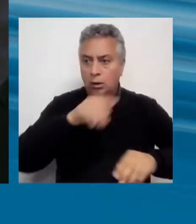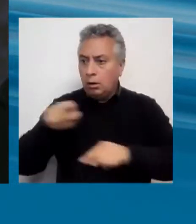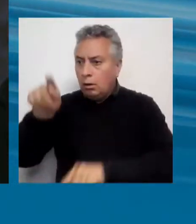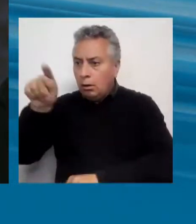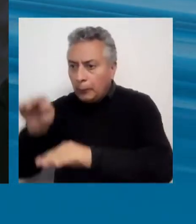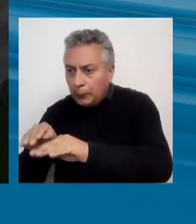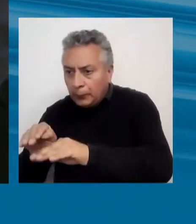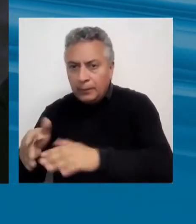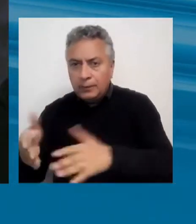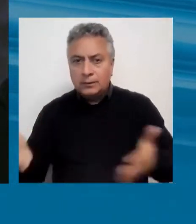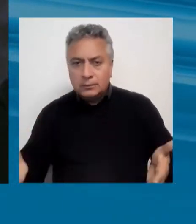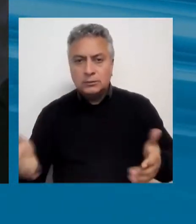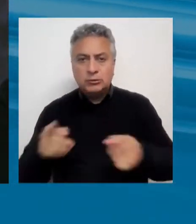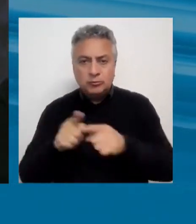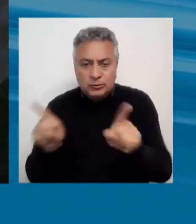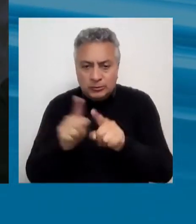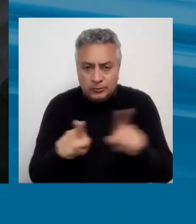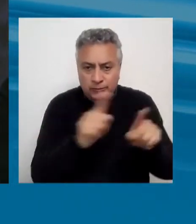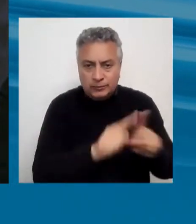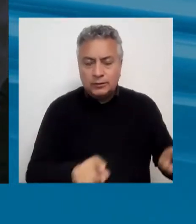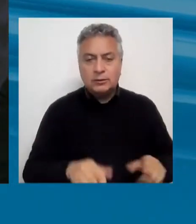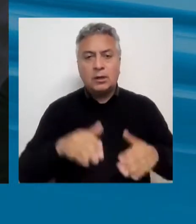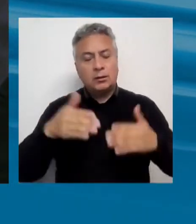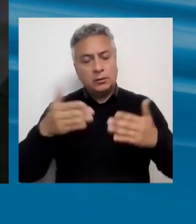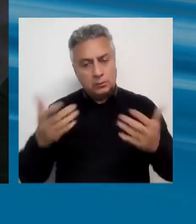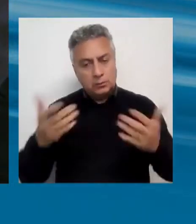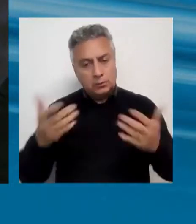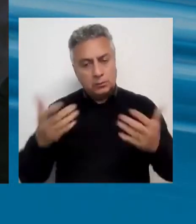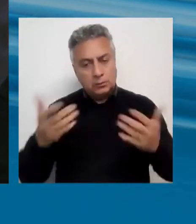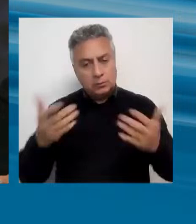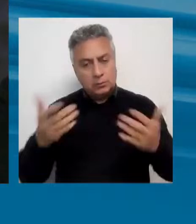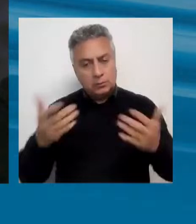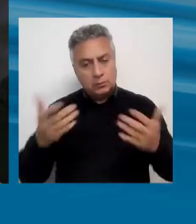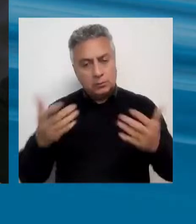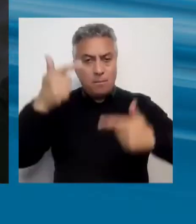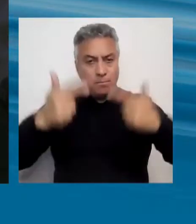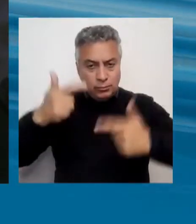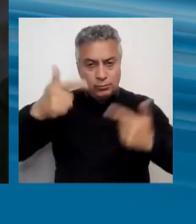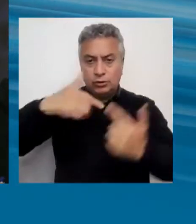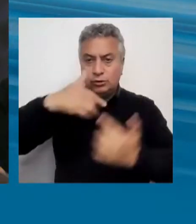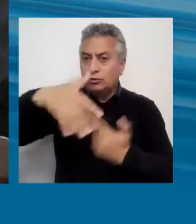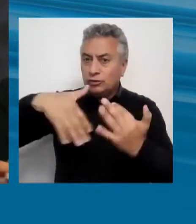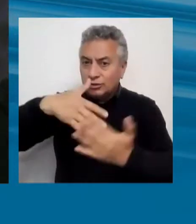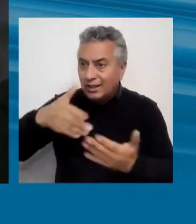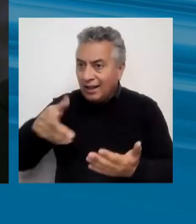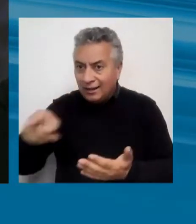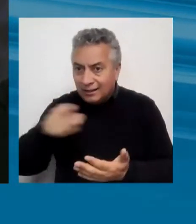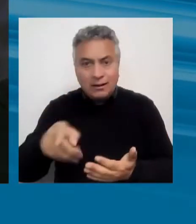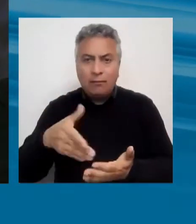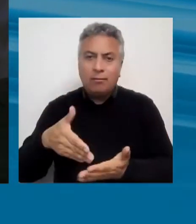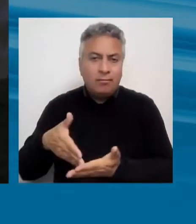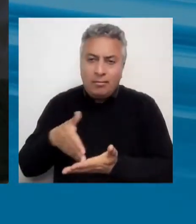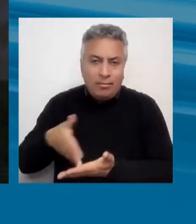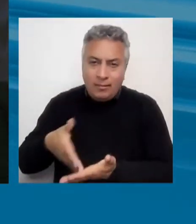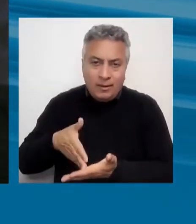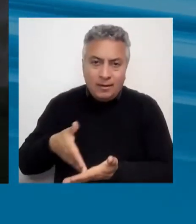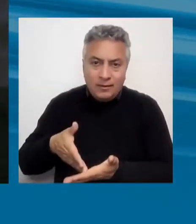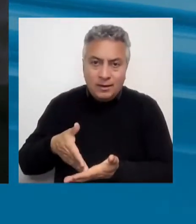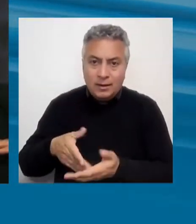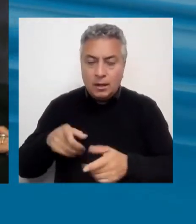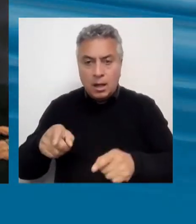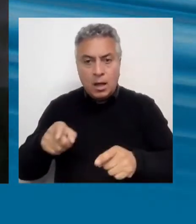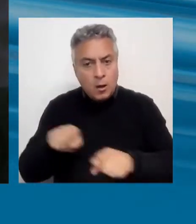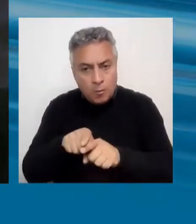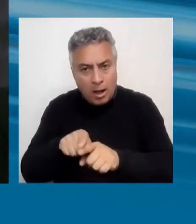regressive fiscal systems that perpetuate inequality, weak social policies that fail to